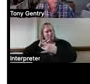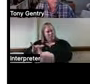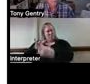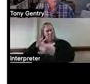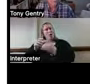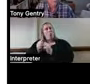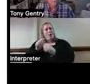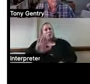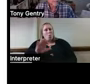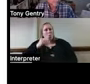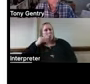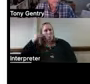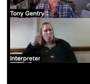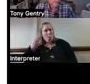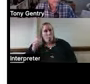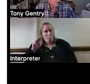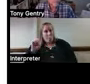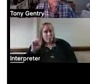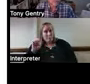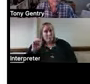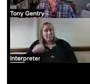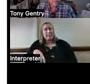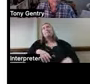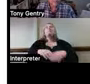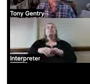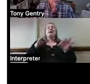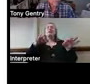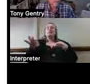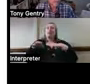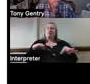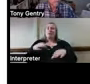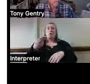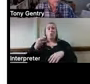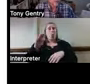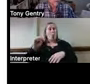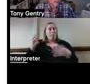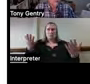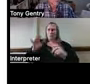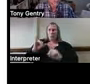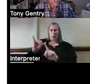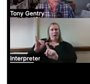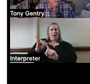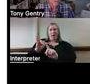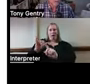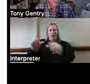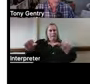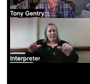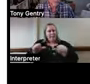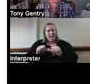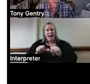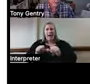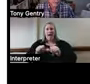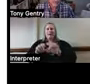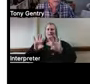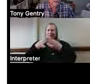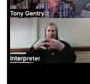we live. By definition, here's a definition, a home might be considered a dwelling place together with the